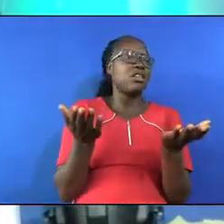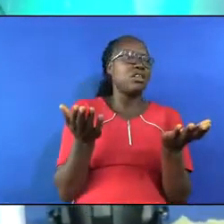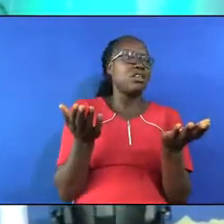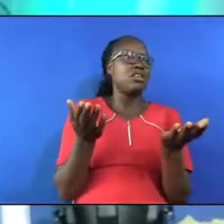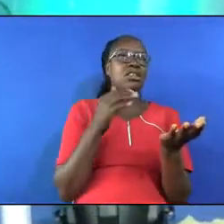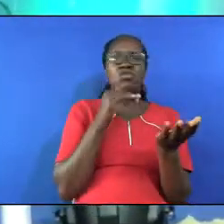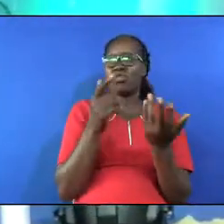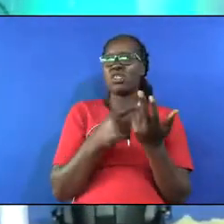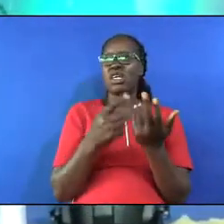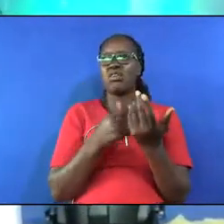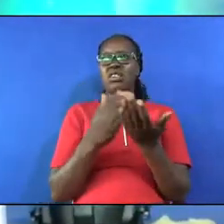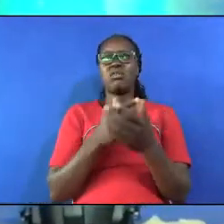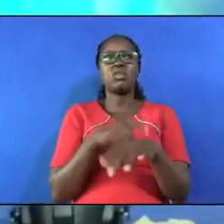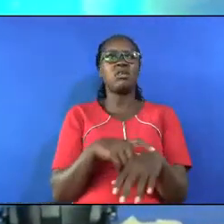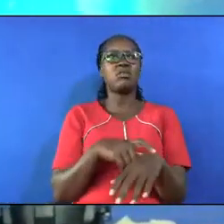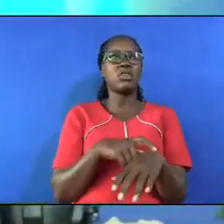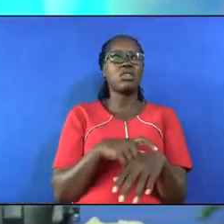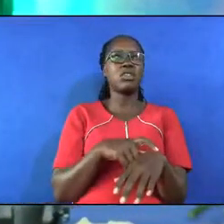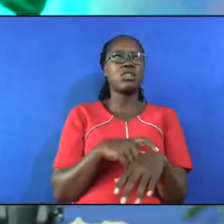They don't count at times.